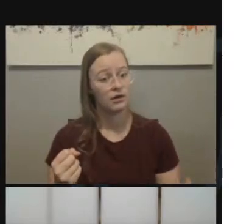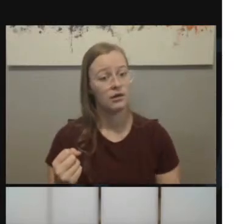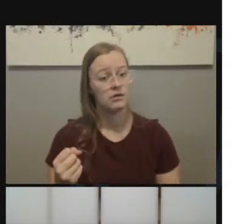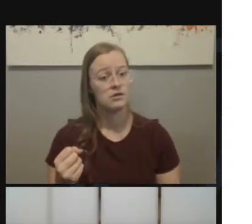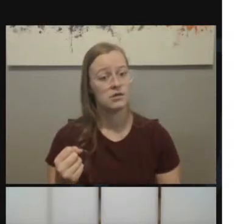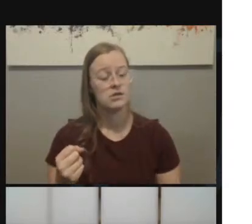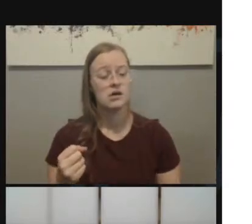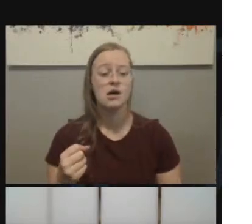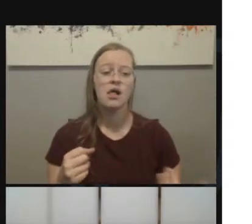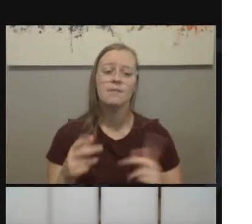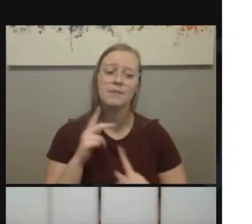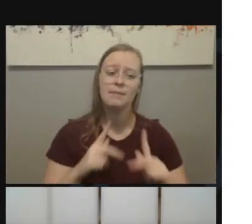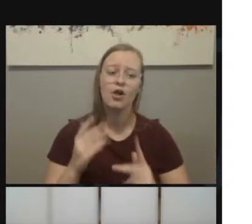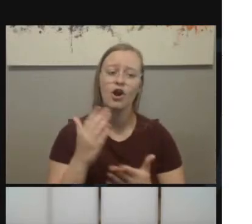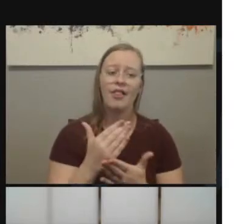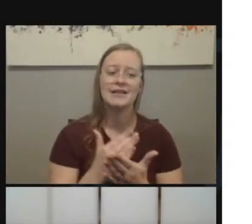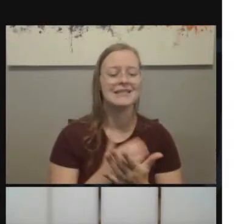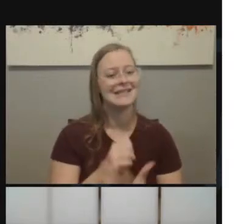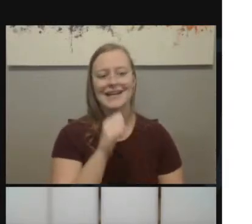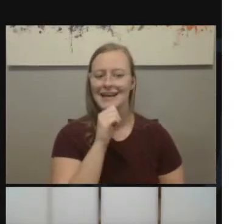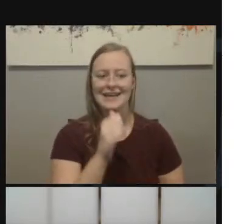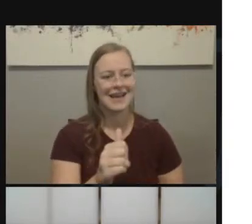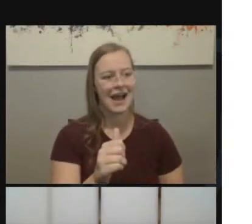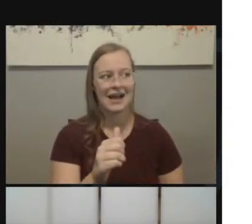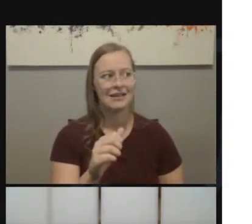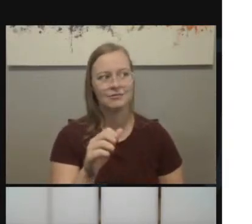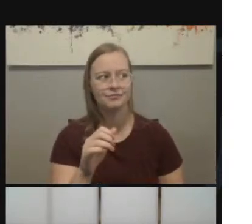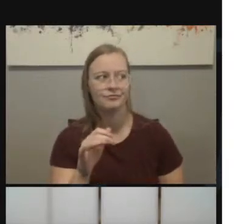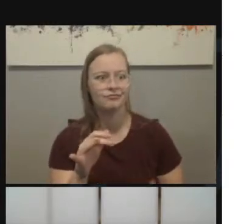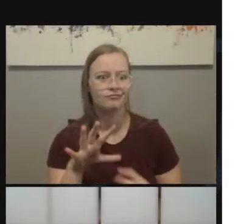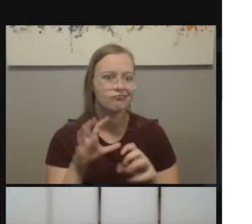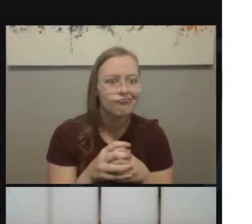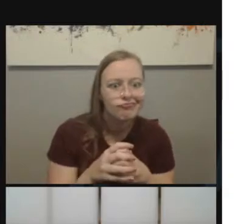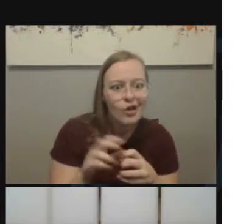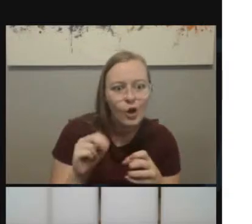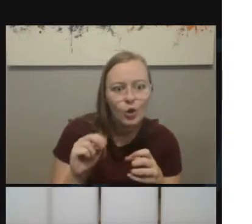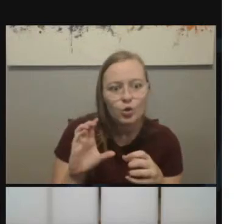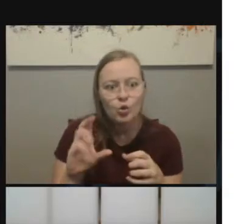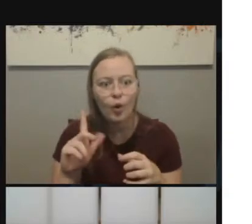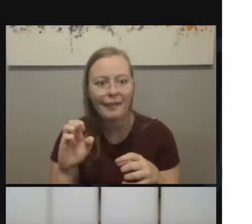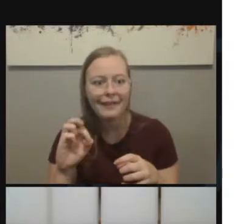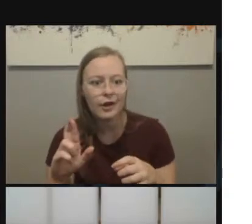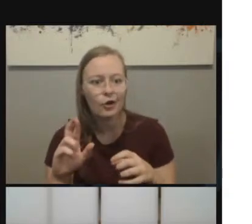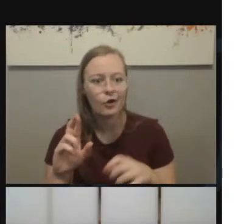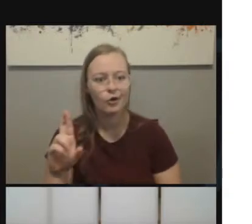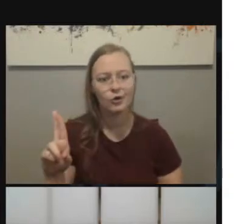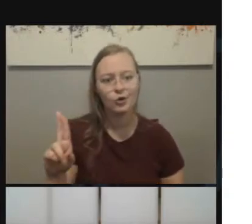These people are listed not by nuclear unit or any such